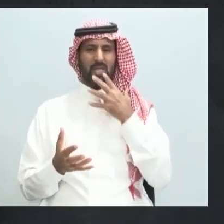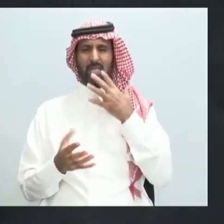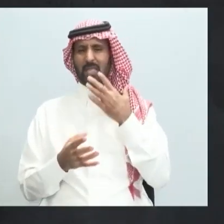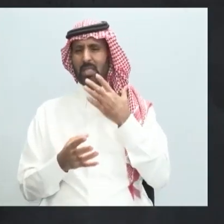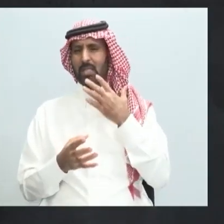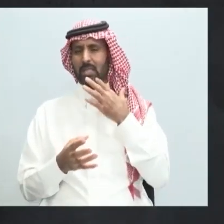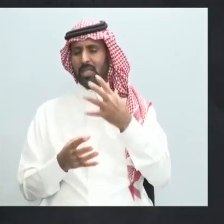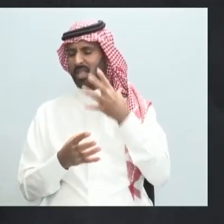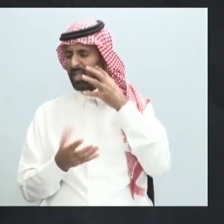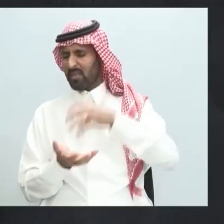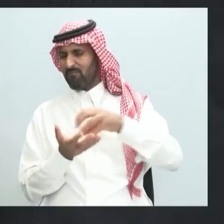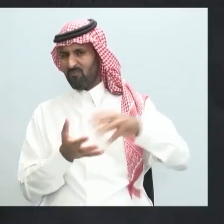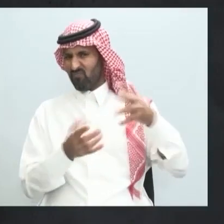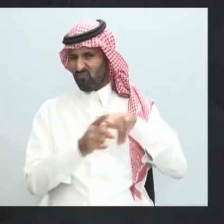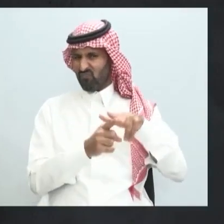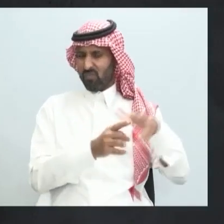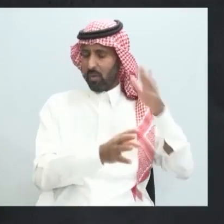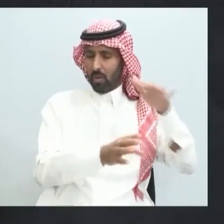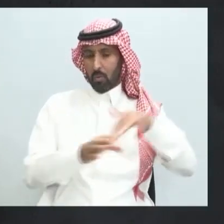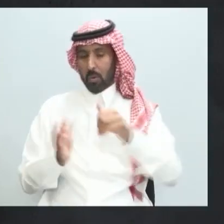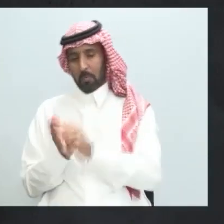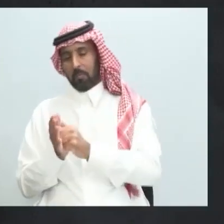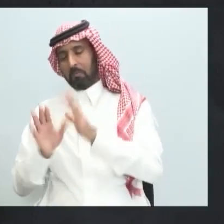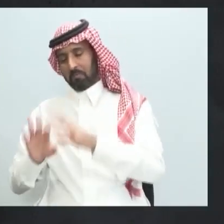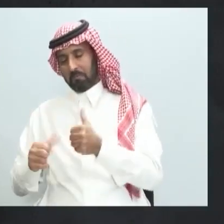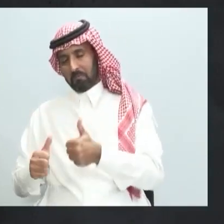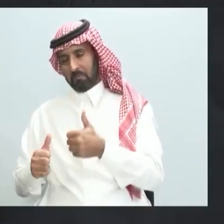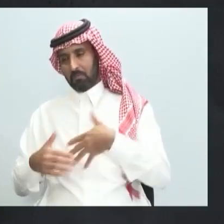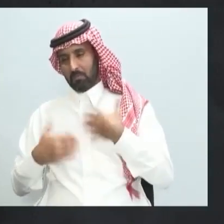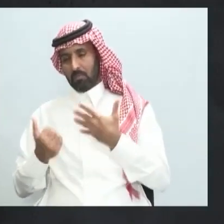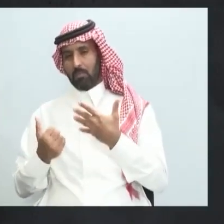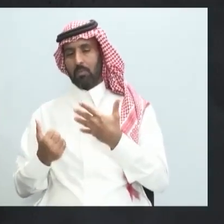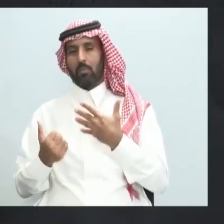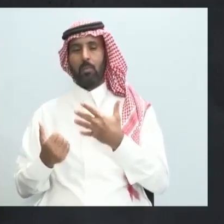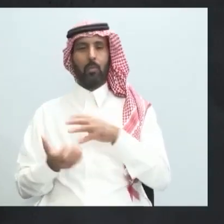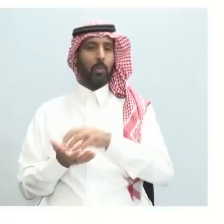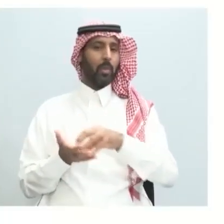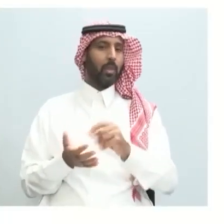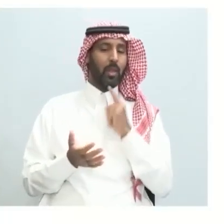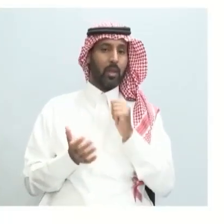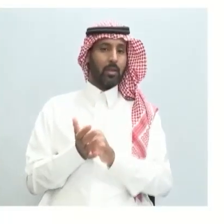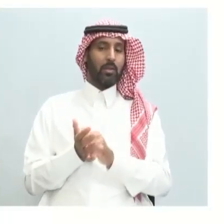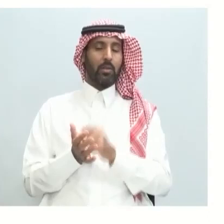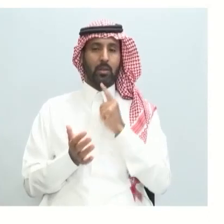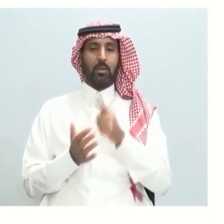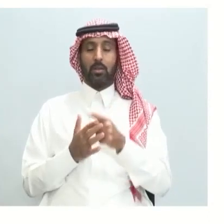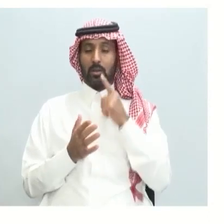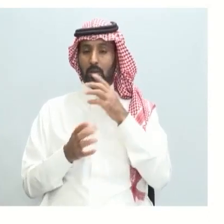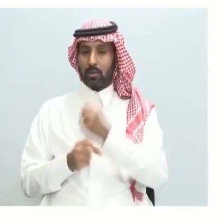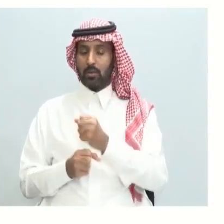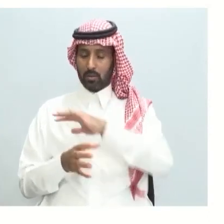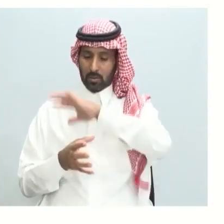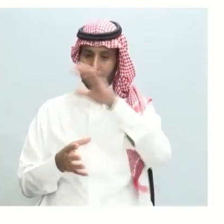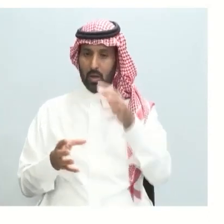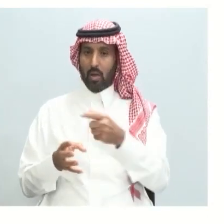from at any place outside, any storm, all sorts of storm, home is the shelter from